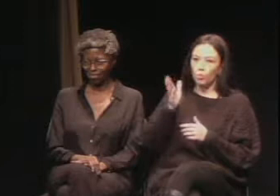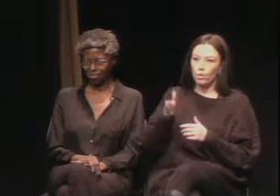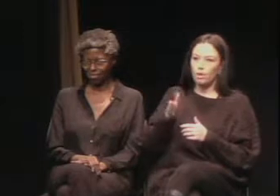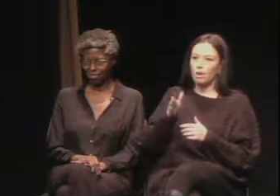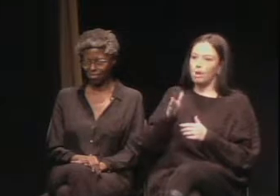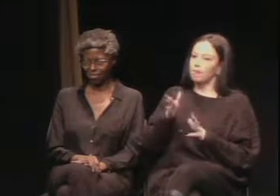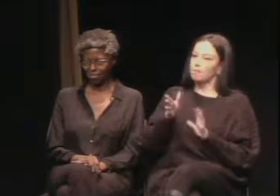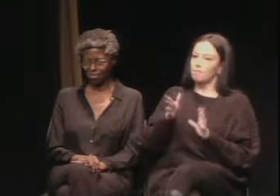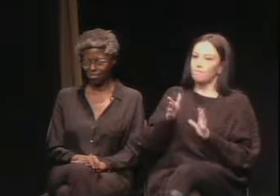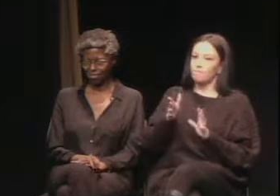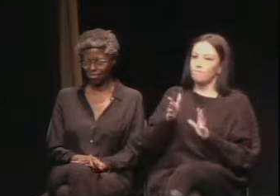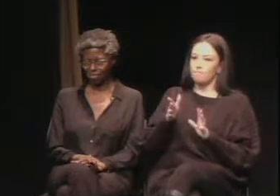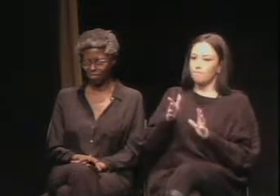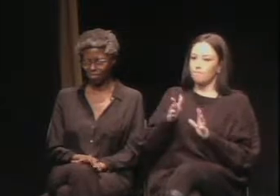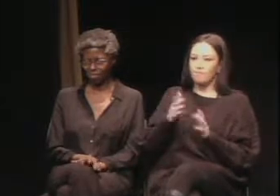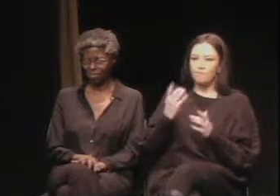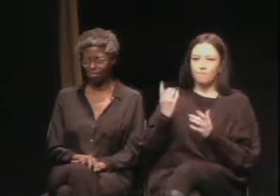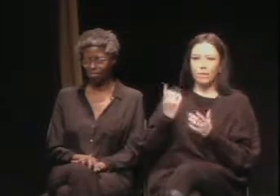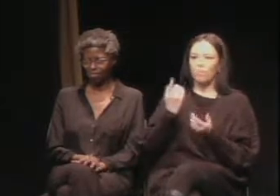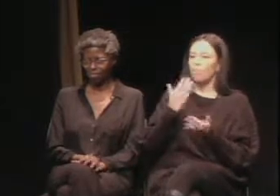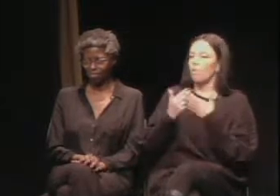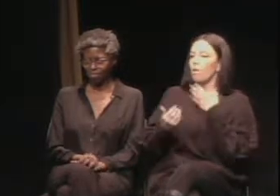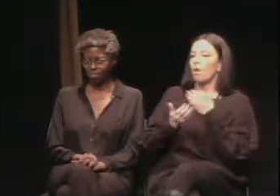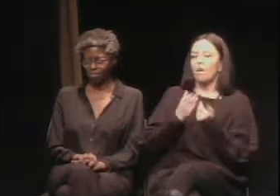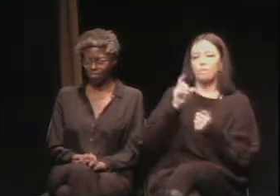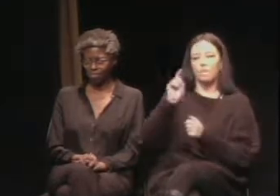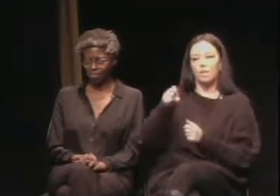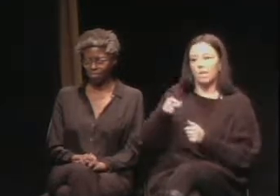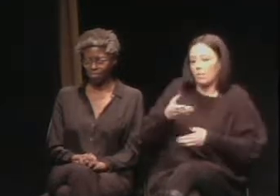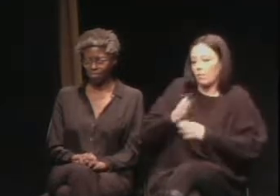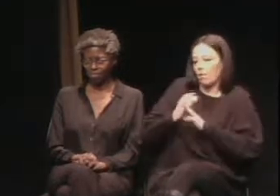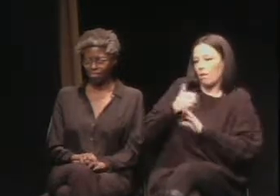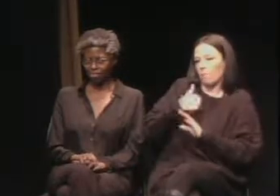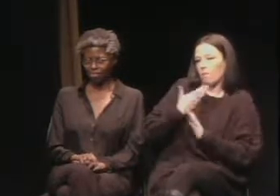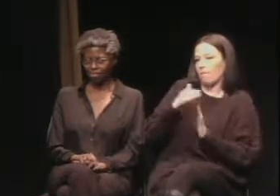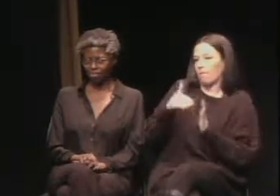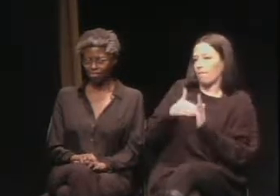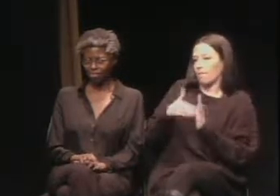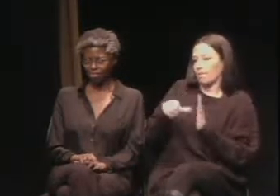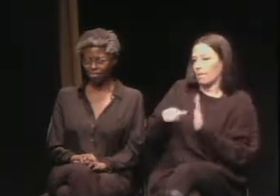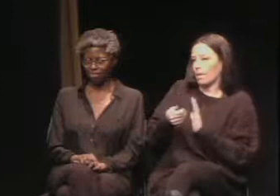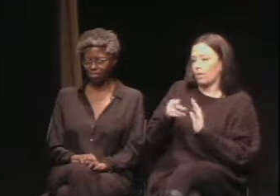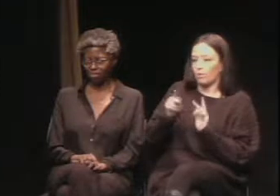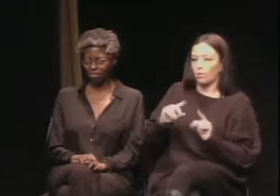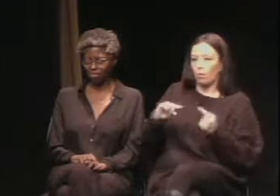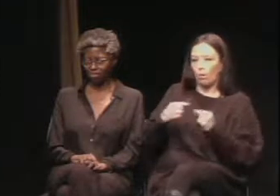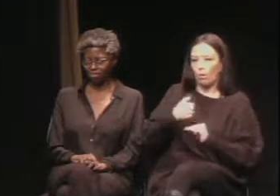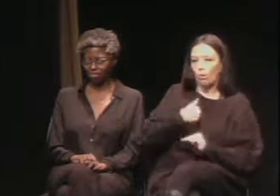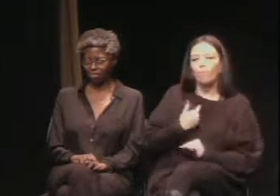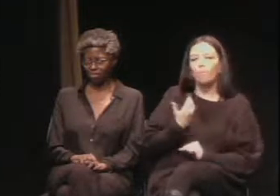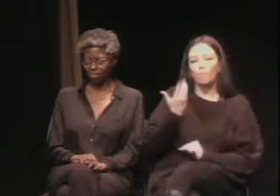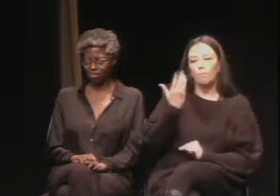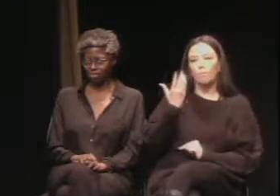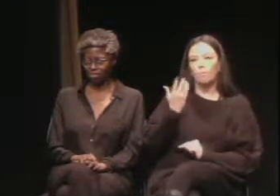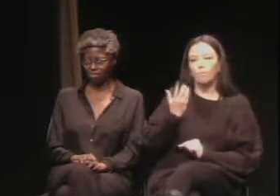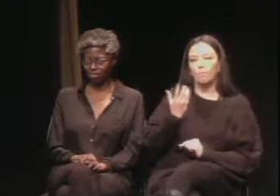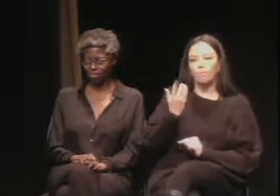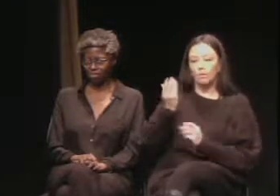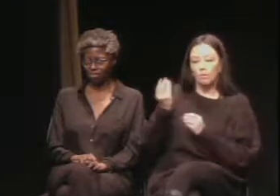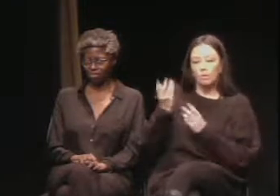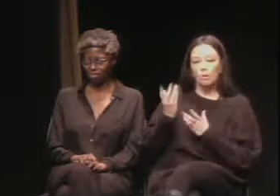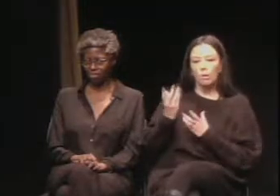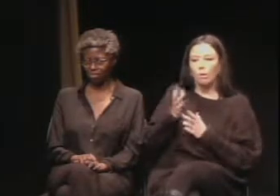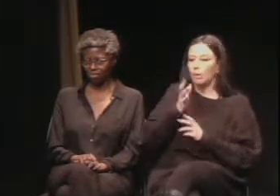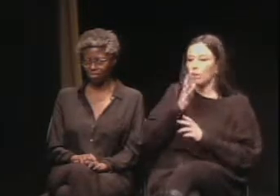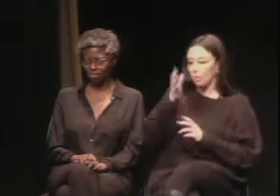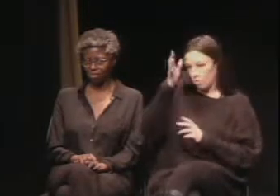have gone to the ends of the earth, yeah, to protect me against somebody that hurt me. Yeah. I had been told that.